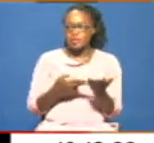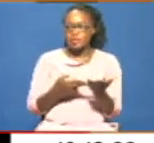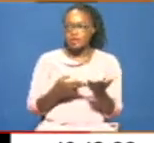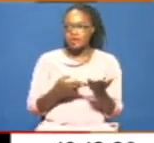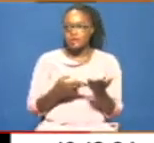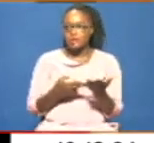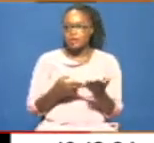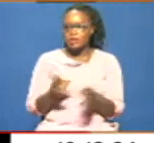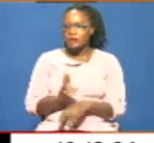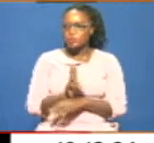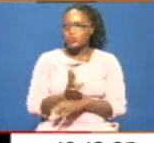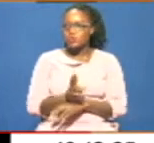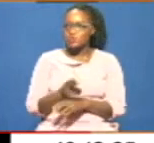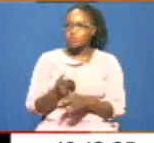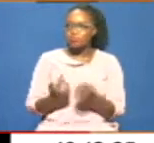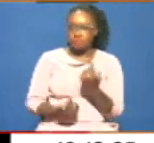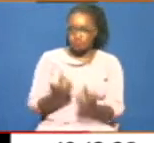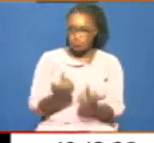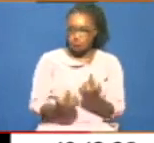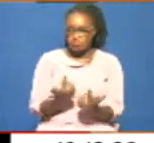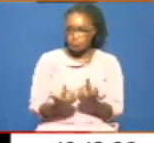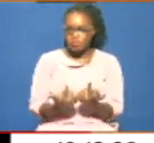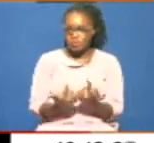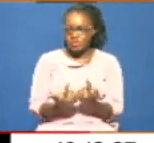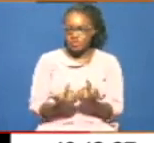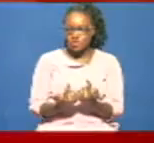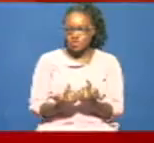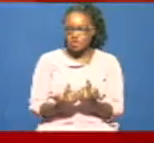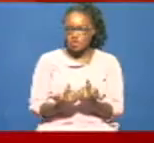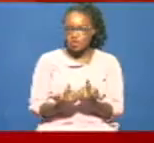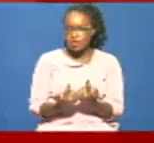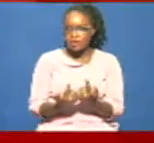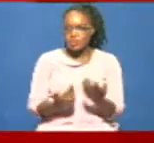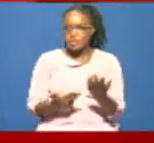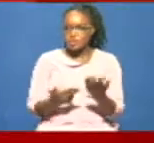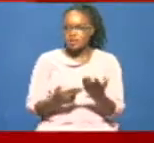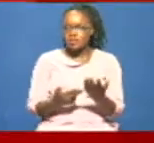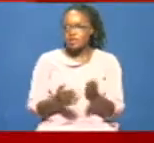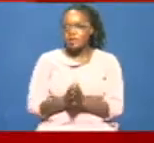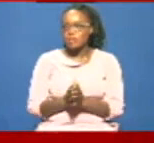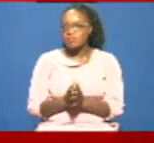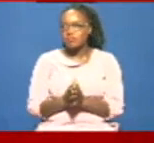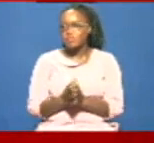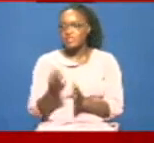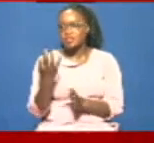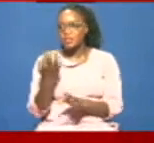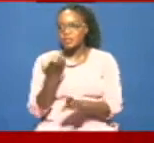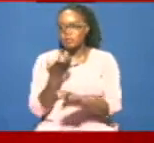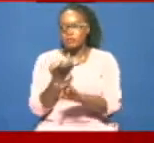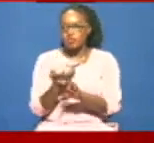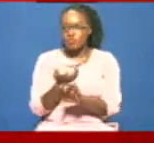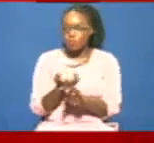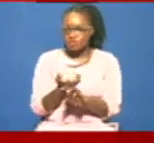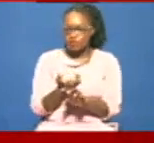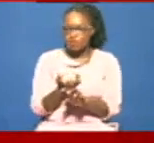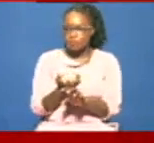those fuels. And by technologies, we are going far back as the three stone fires that most rural communities